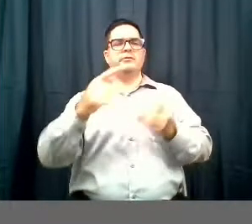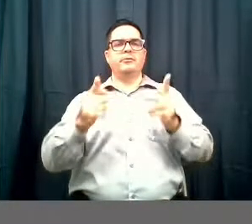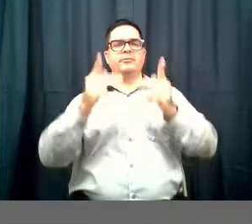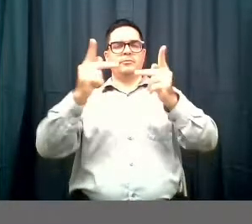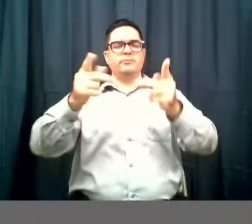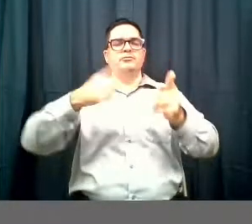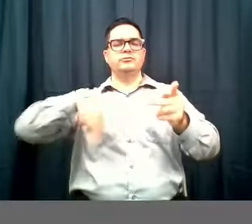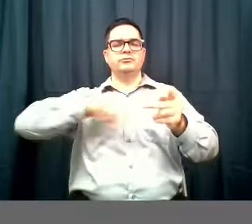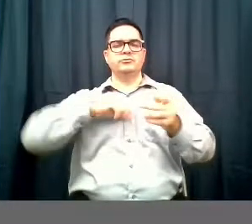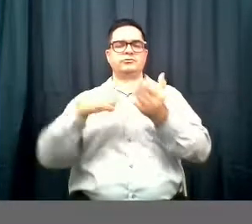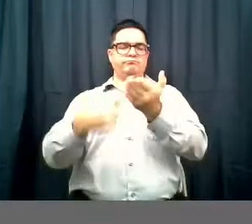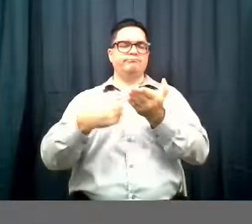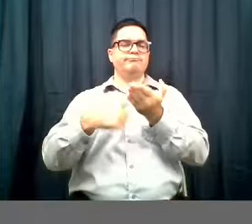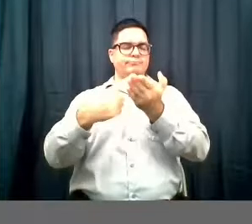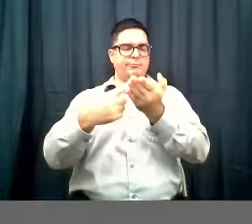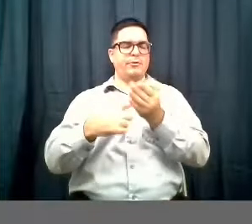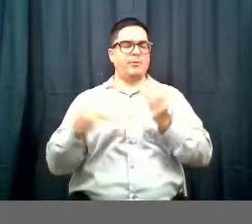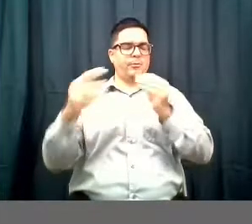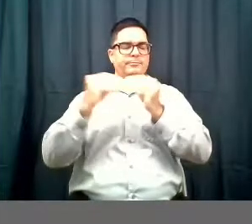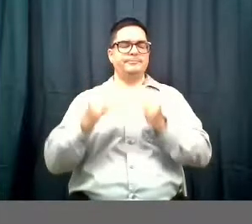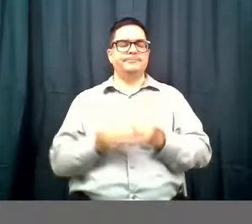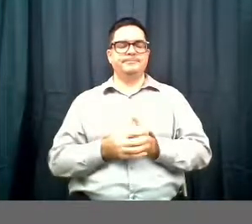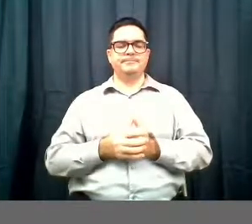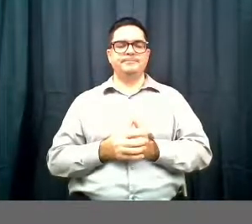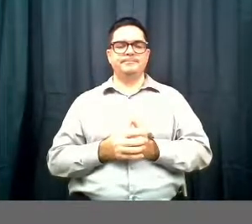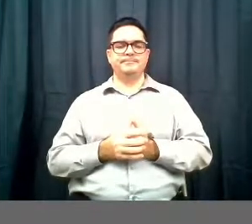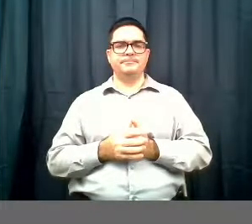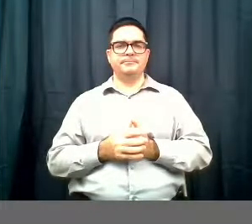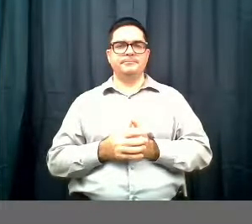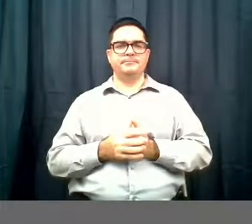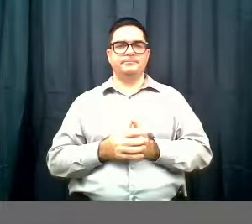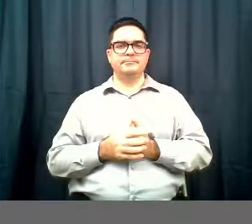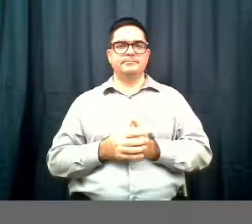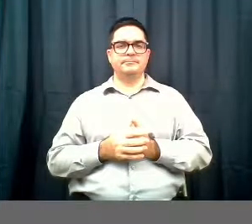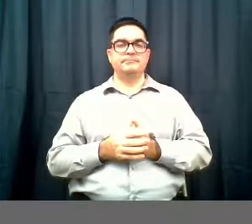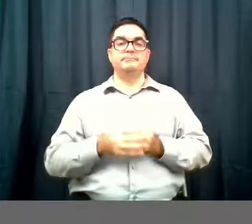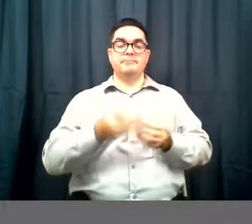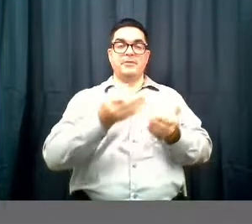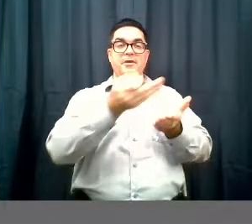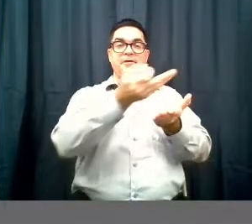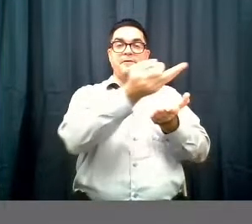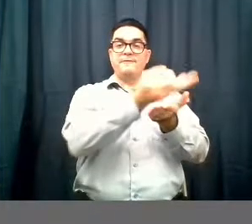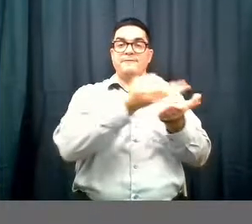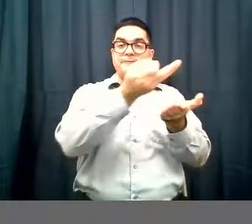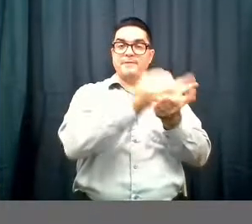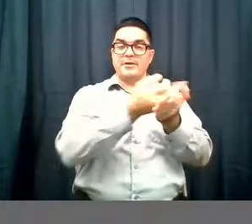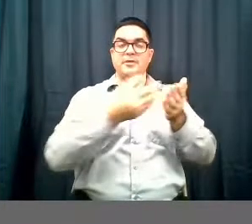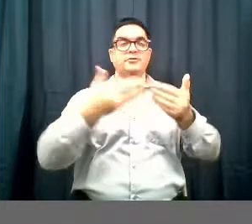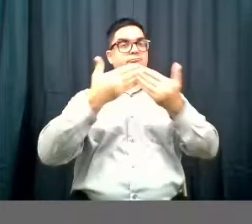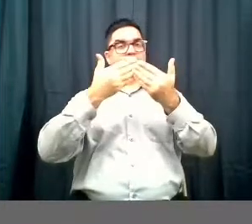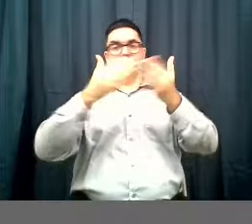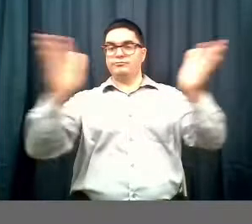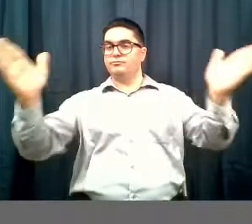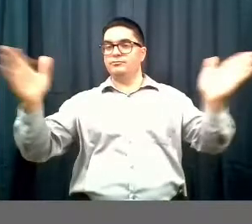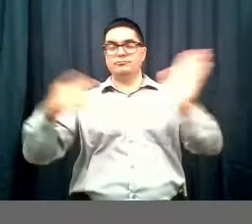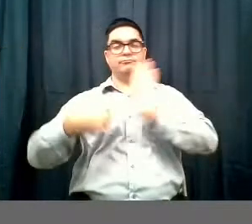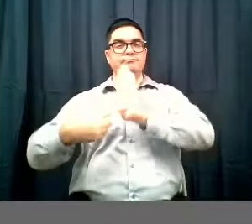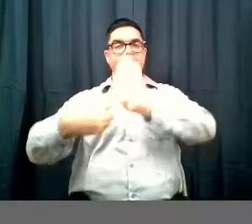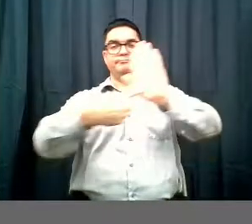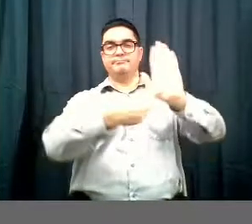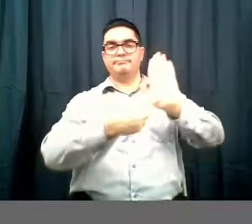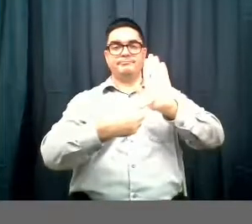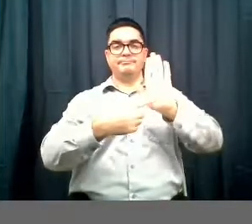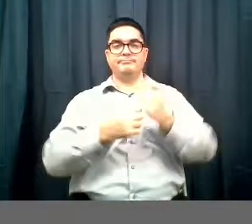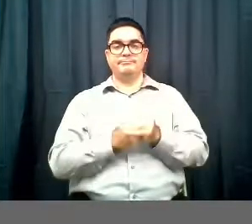now. With regard to financial transparency and accountability, these are 2 elements that are required to balance the budget and